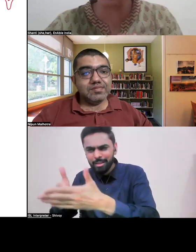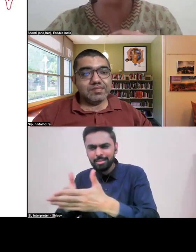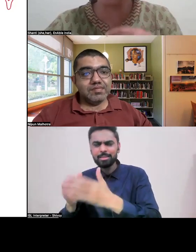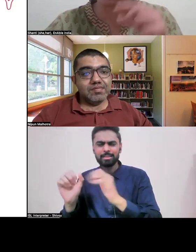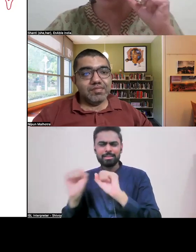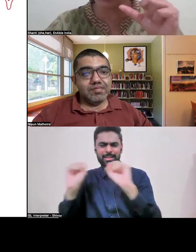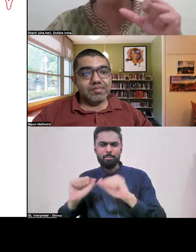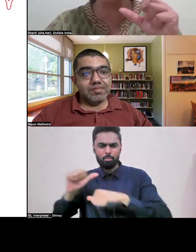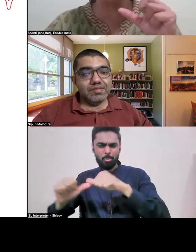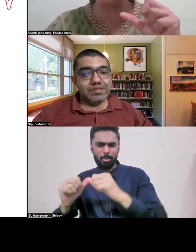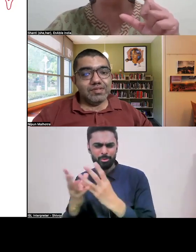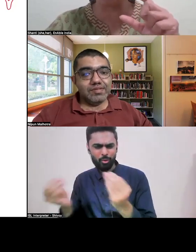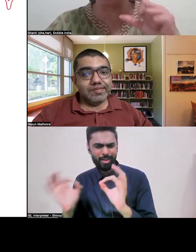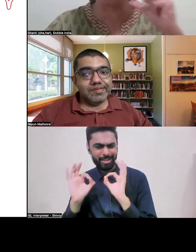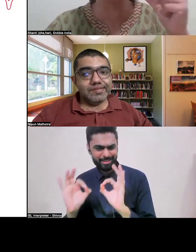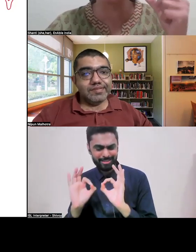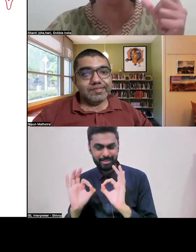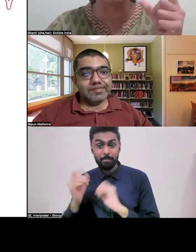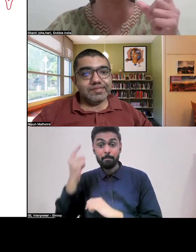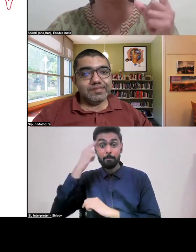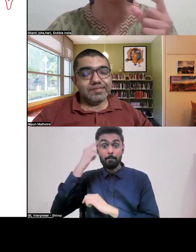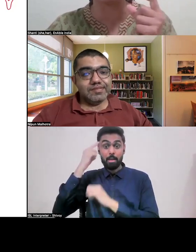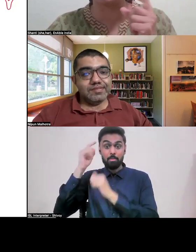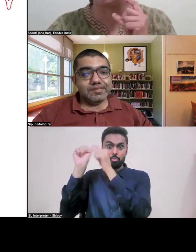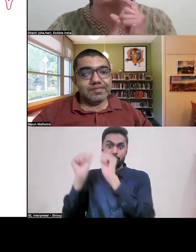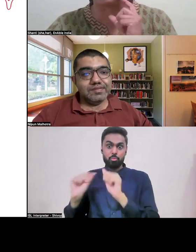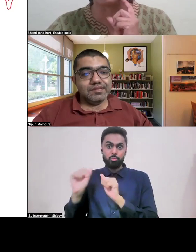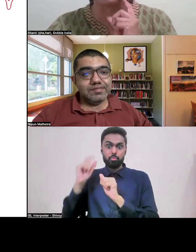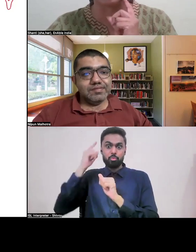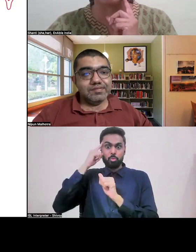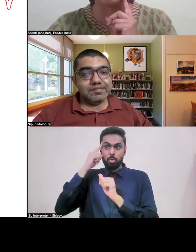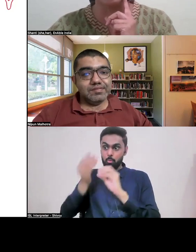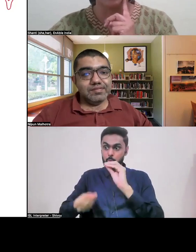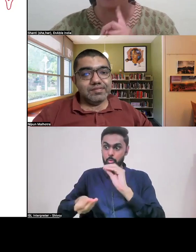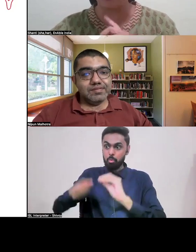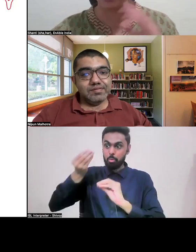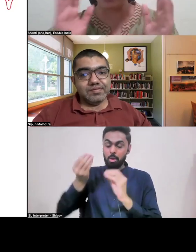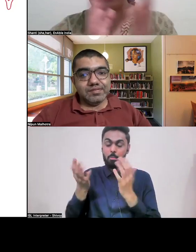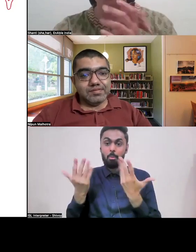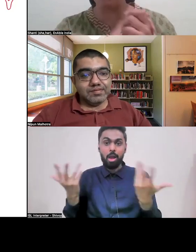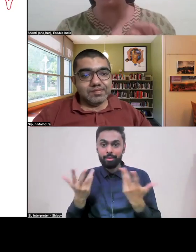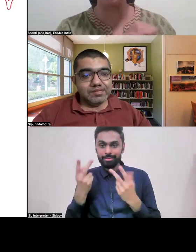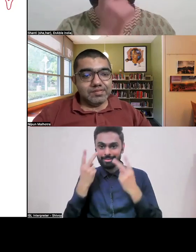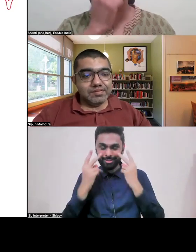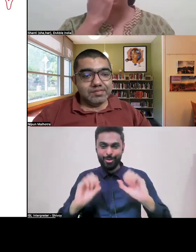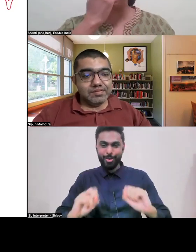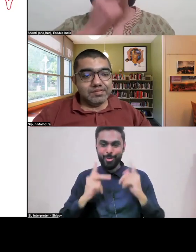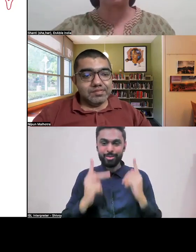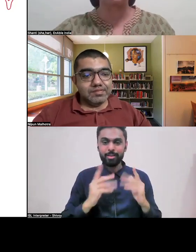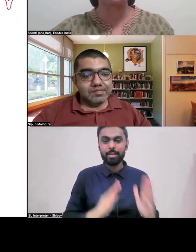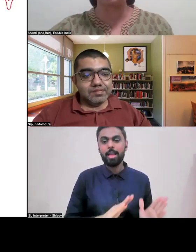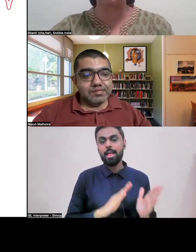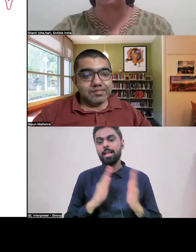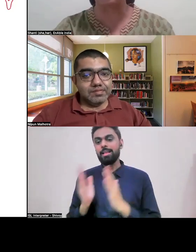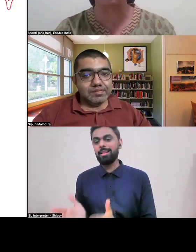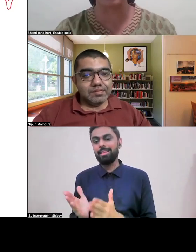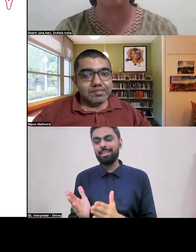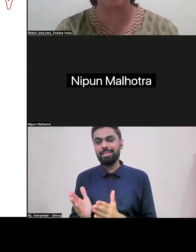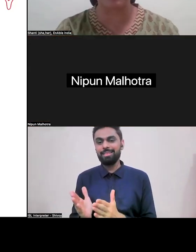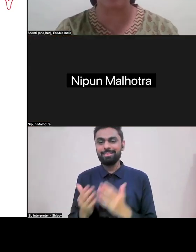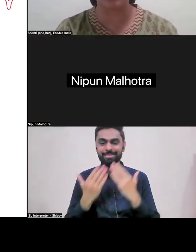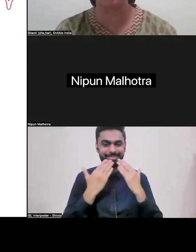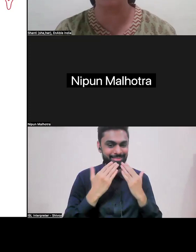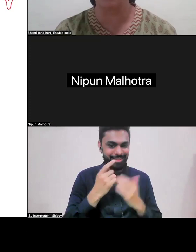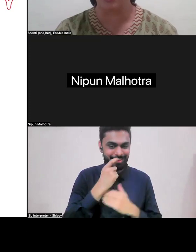way. But just with the mental model, how much more is possible? Let's understand that, right? Okay, I move on to, thanks so